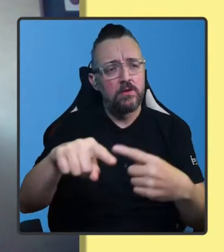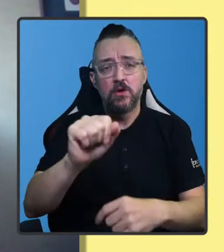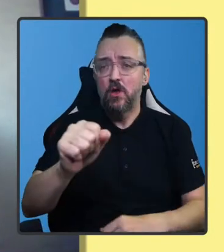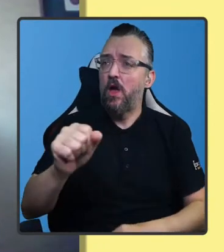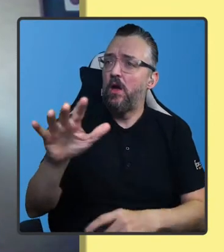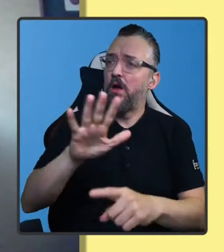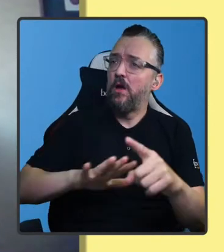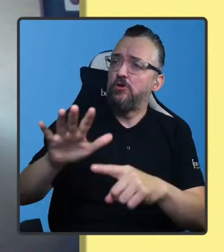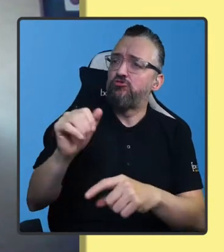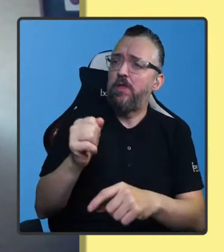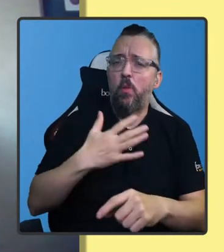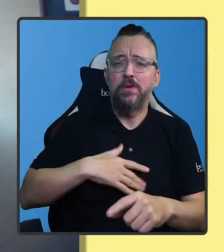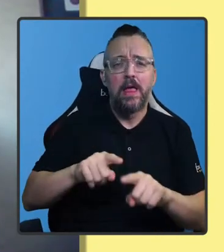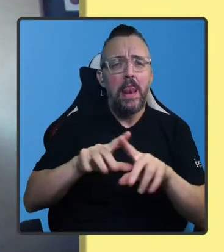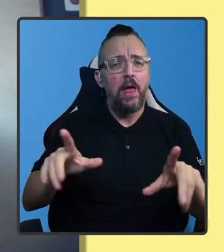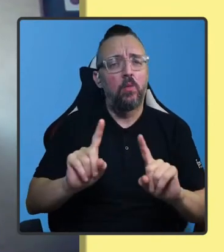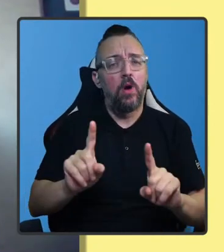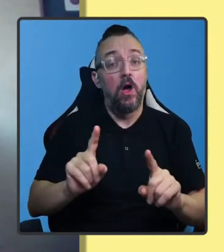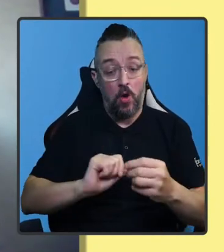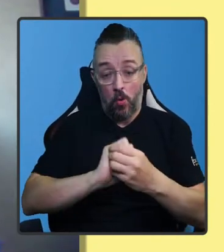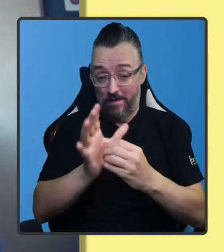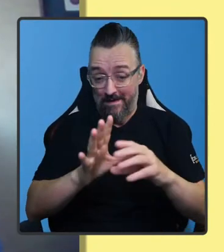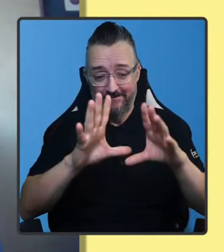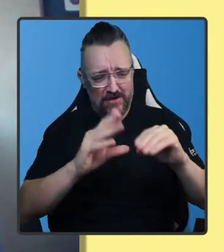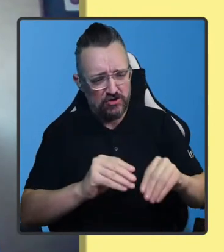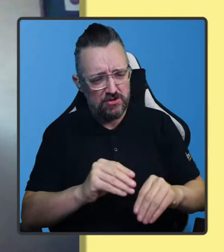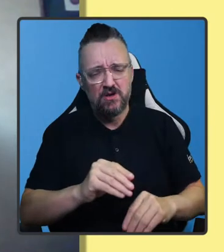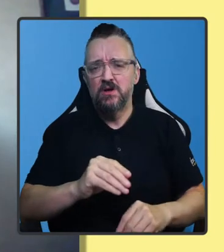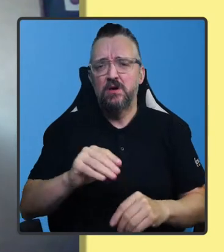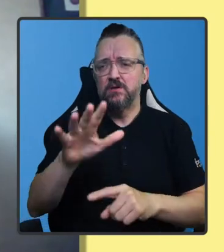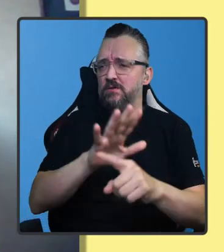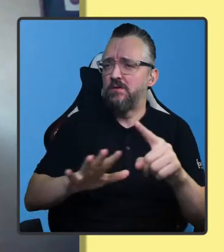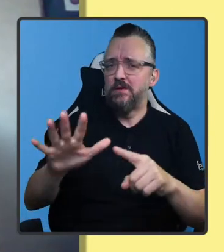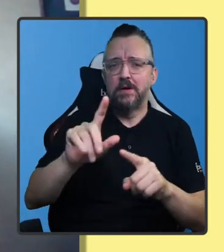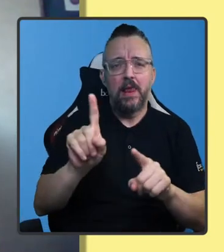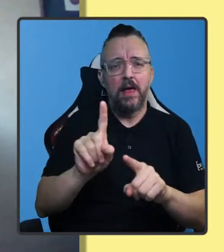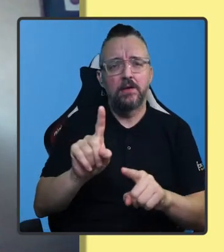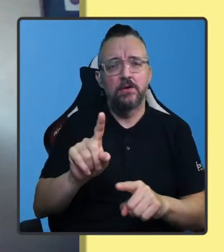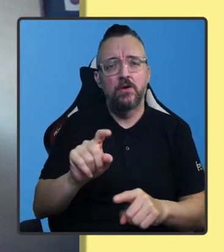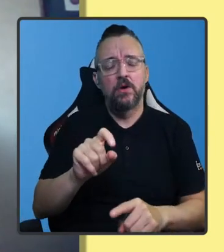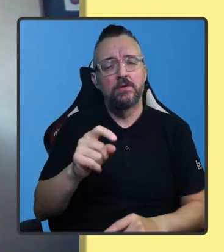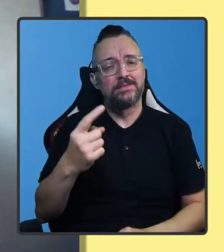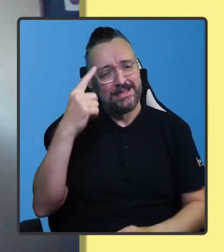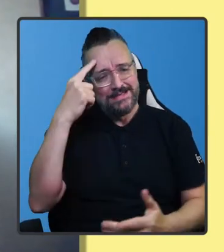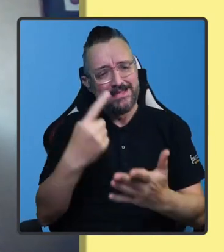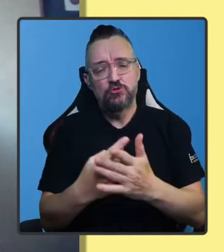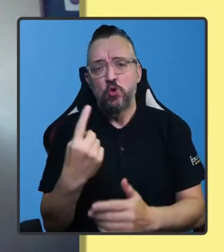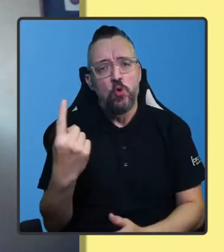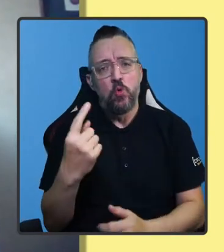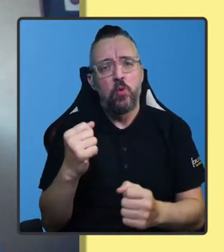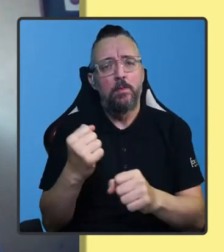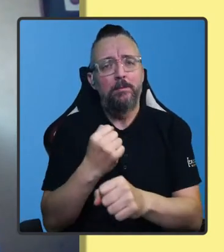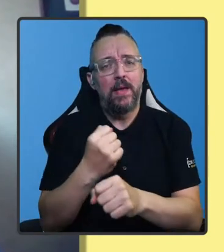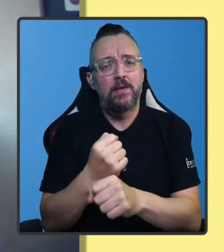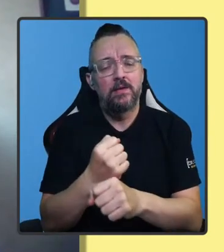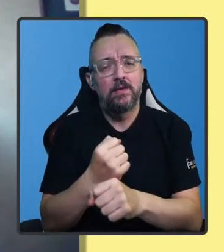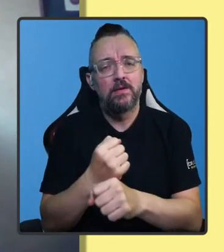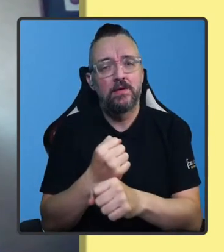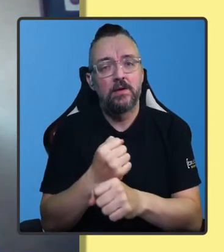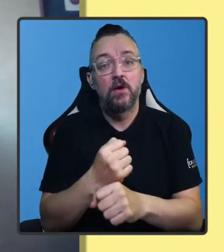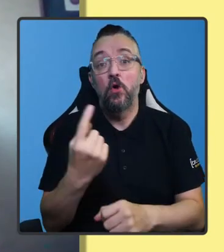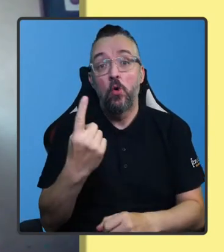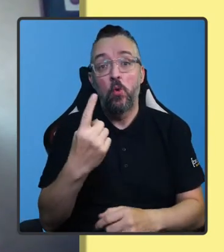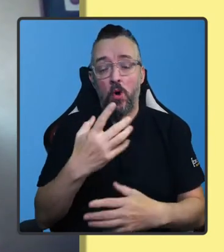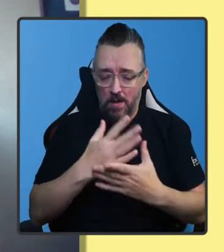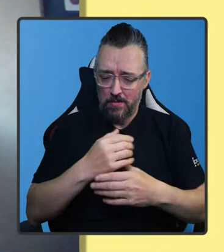the pandemic is over. Who's best placed to make decisions affecting their lives? Who is most committed